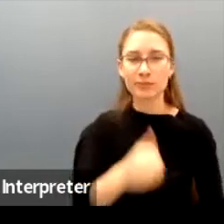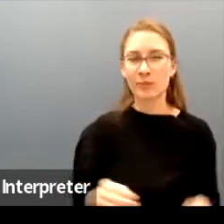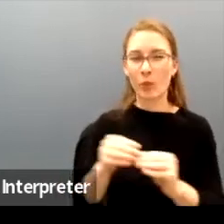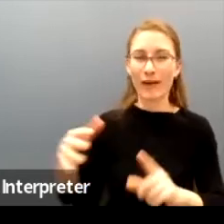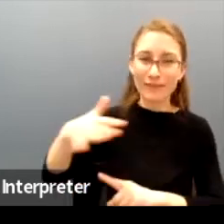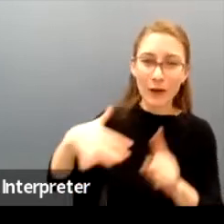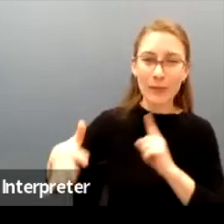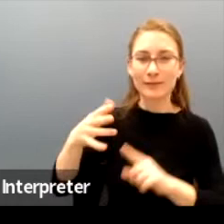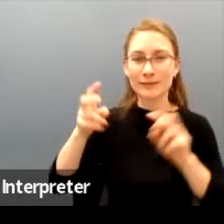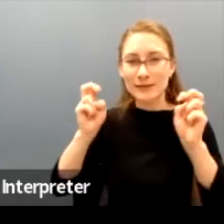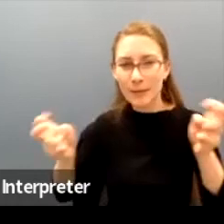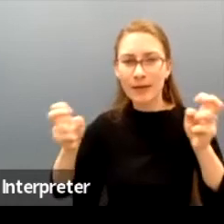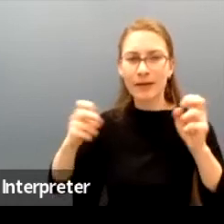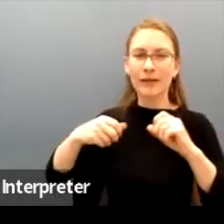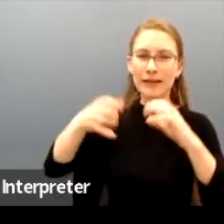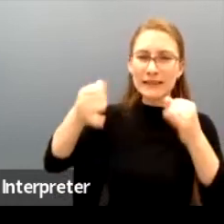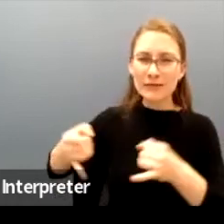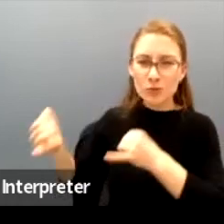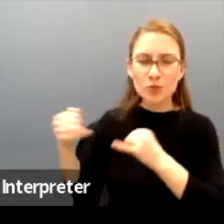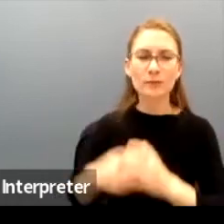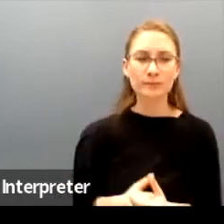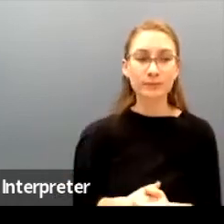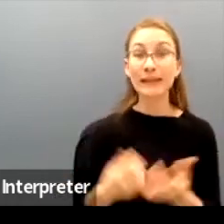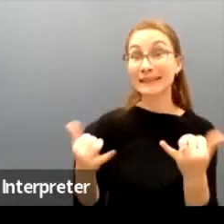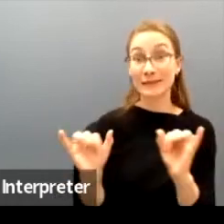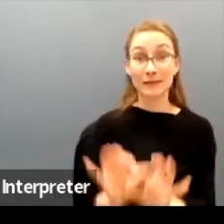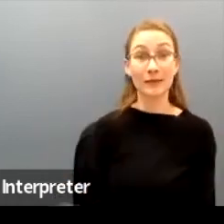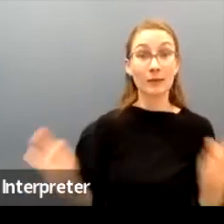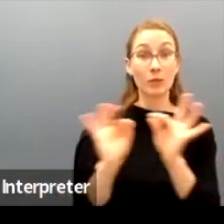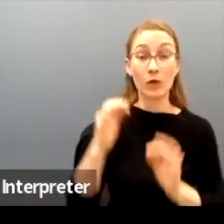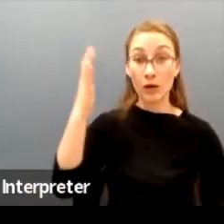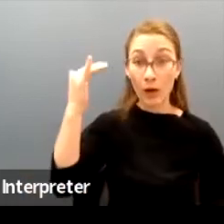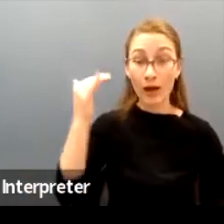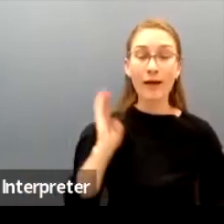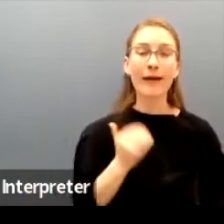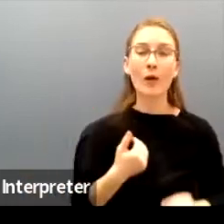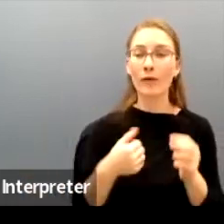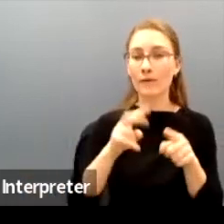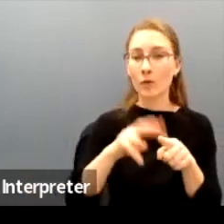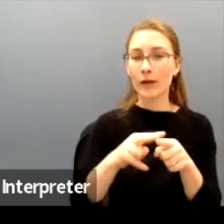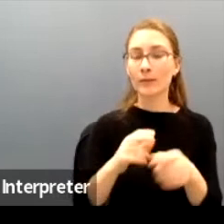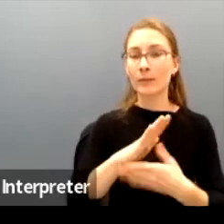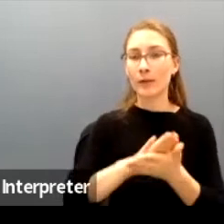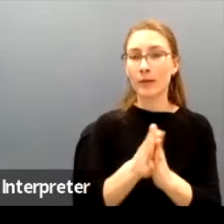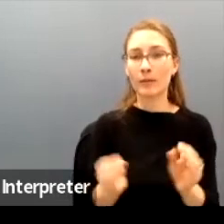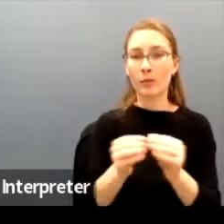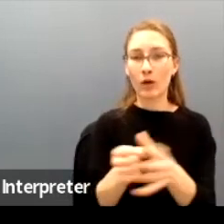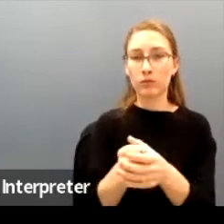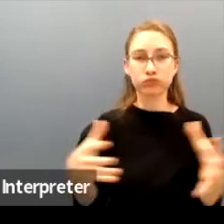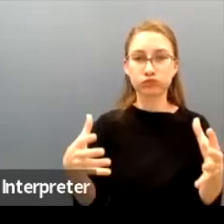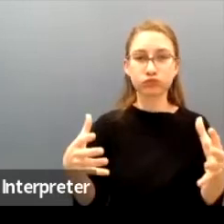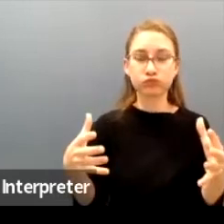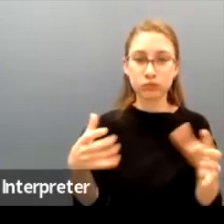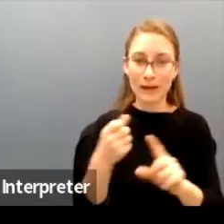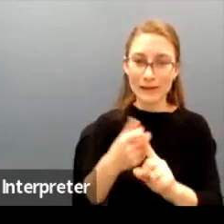depends. They are still important though, because they support and expand our vocabulary. It's one of those things where you really can't have one without the other, and I'll show